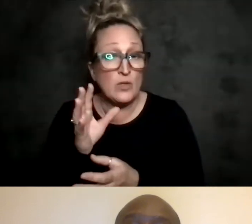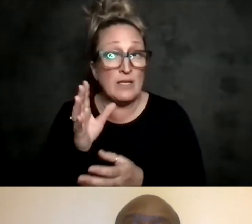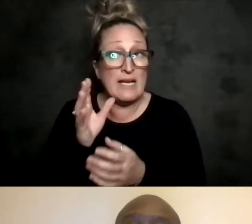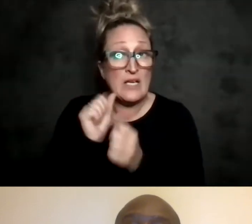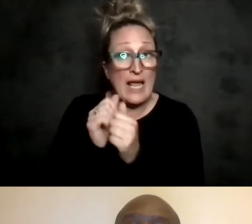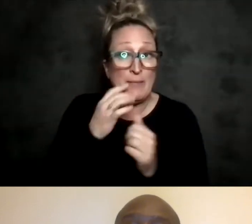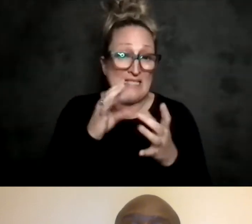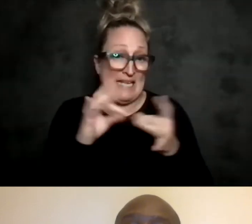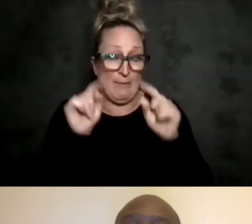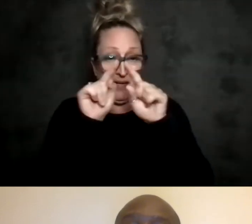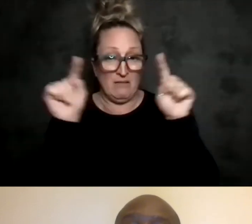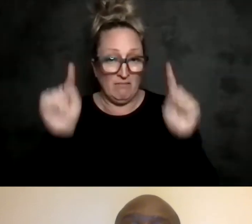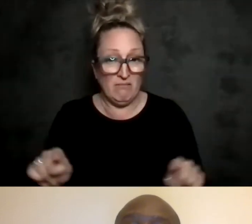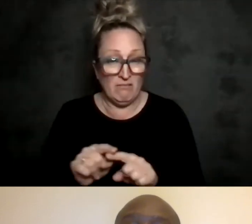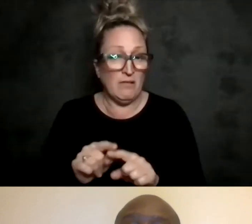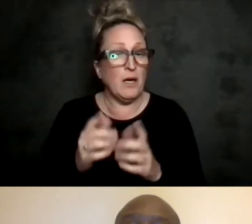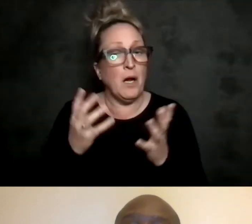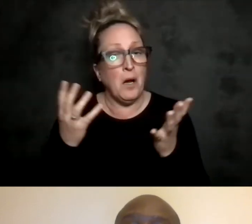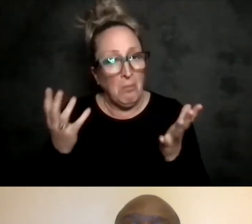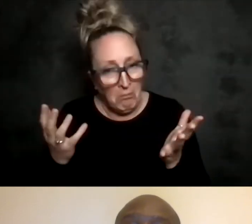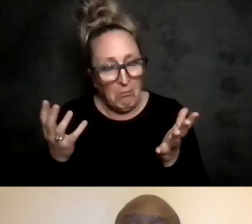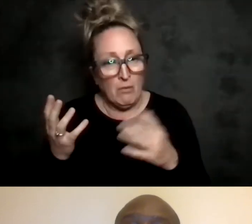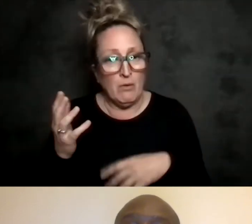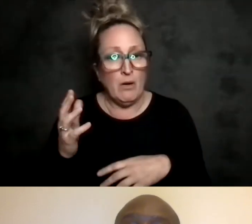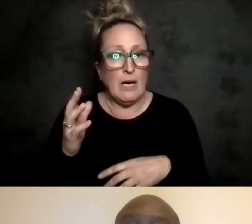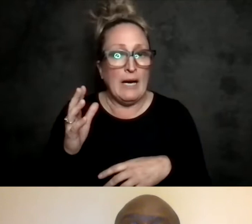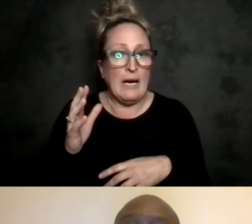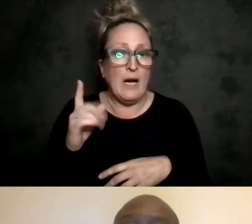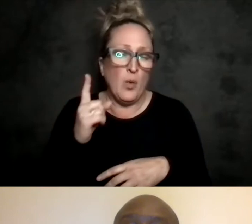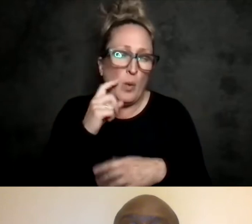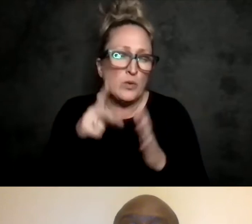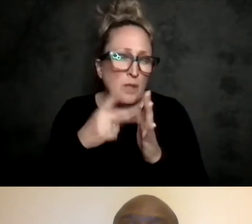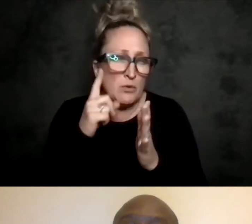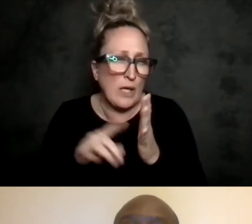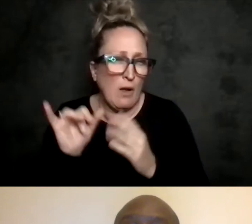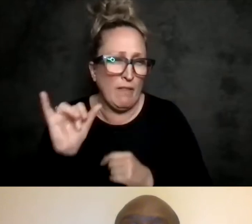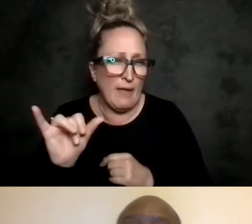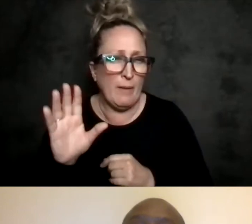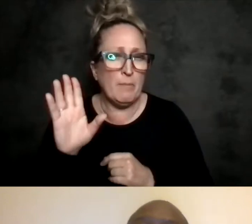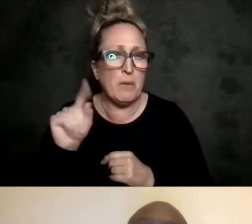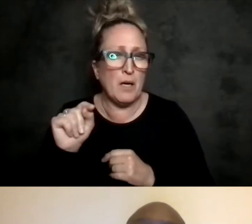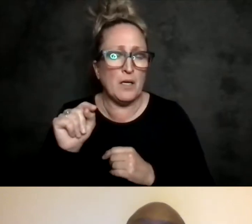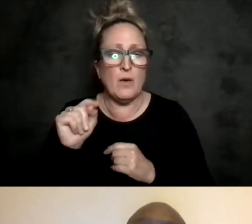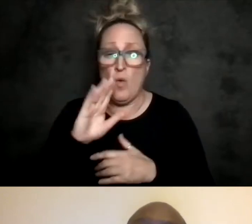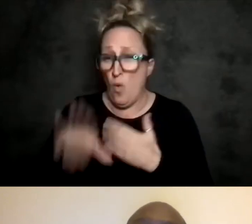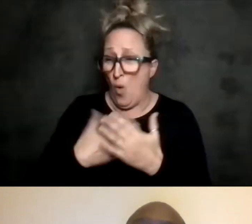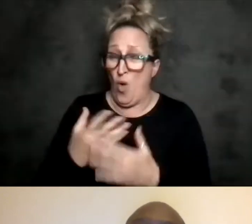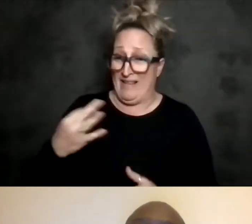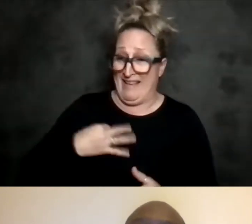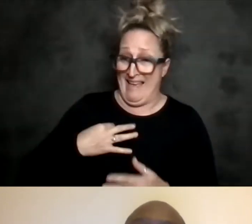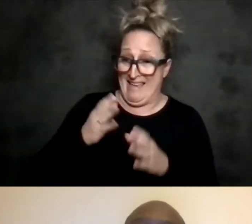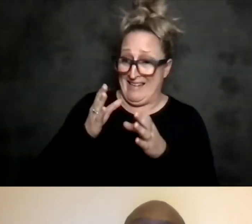candidate statement. If we will double check on that, but all